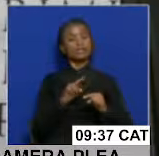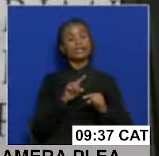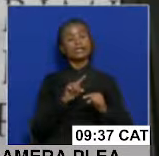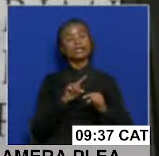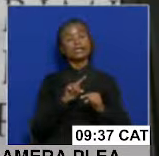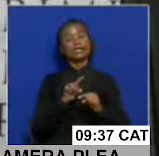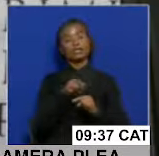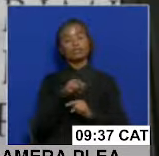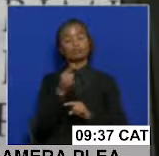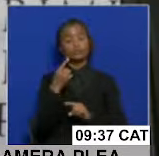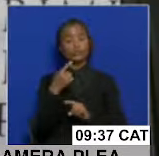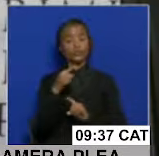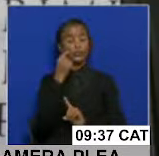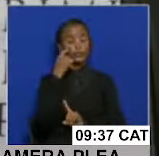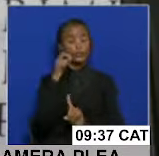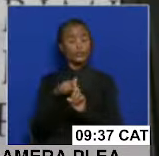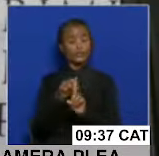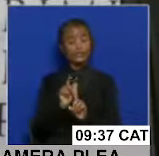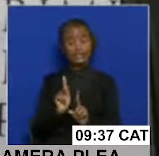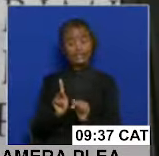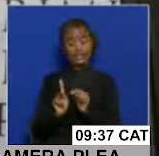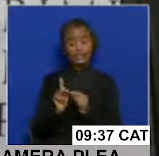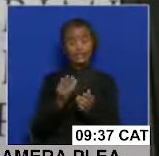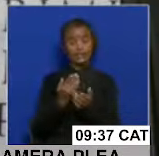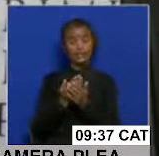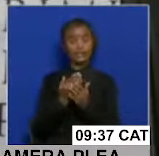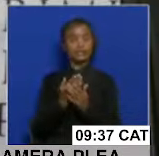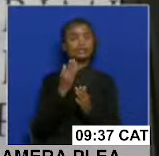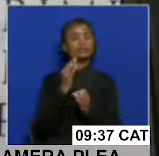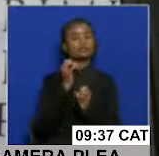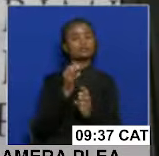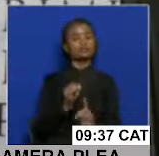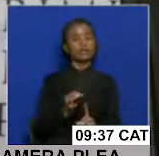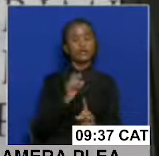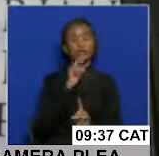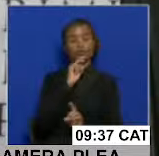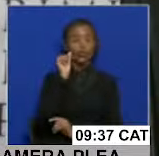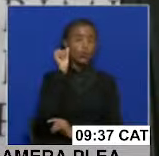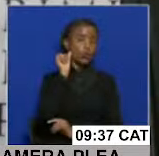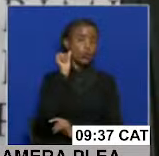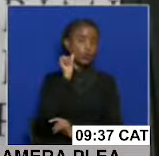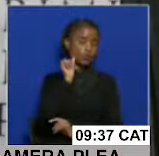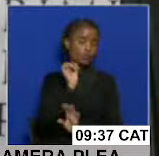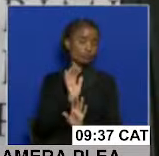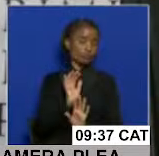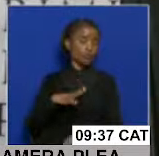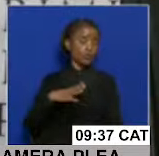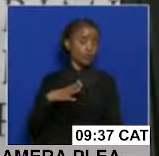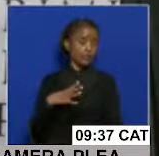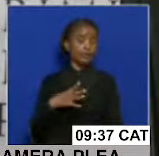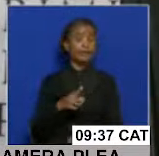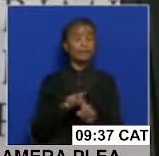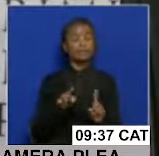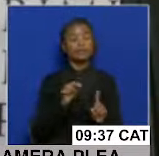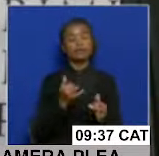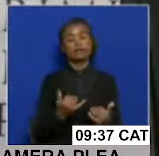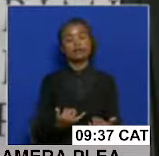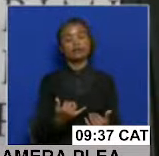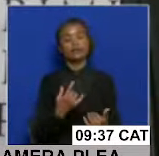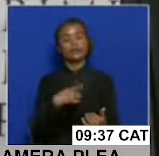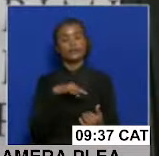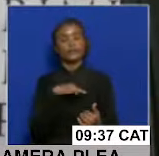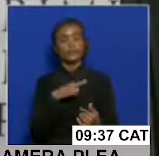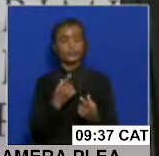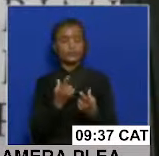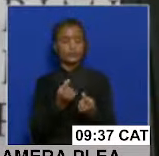only. In light of that, Chair, we would argue, notwithstanding the shortcomings of the